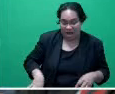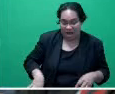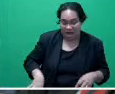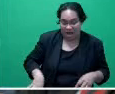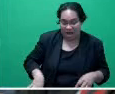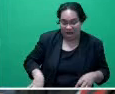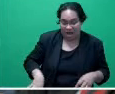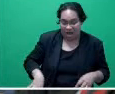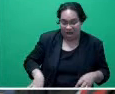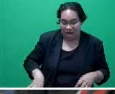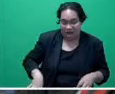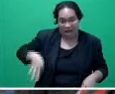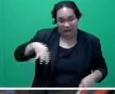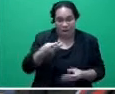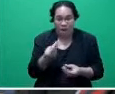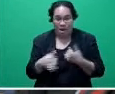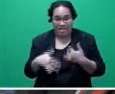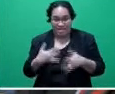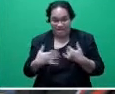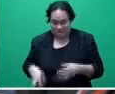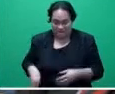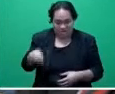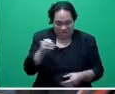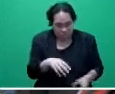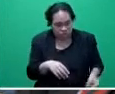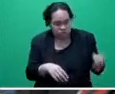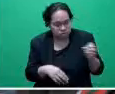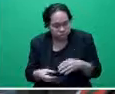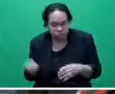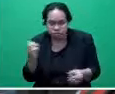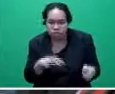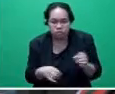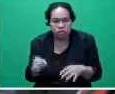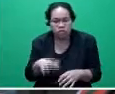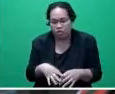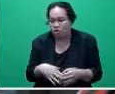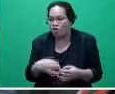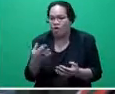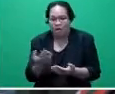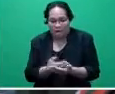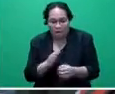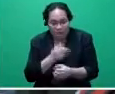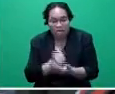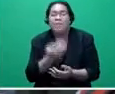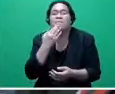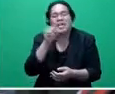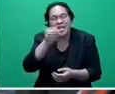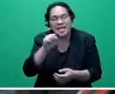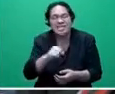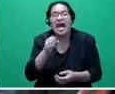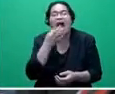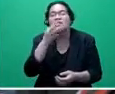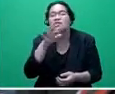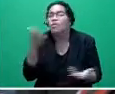House would fork out our life savings before we see these initiatives go through. Mr. Speaker, please request their bank